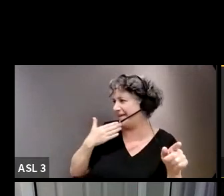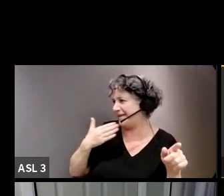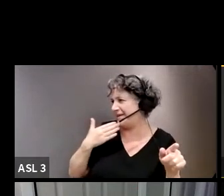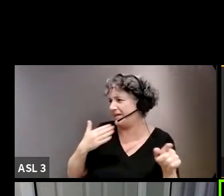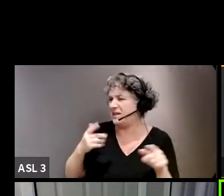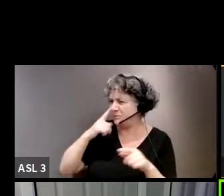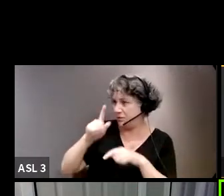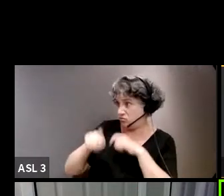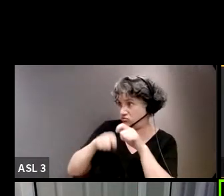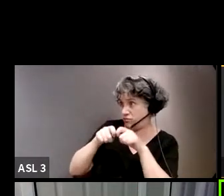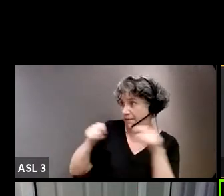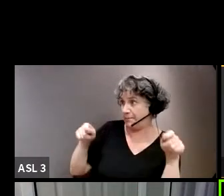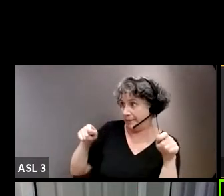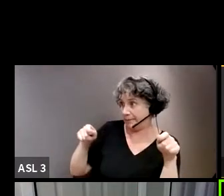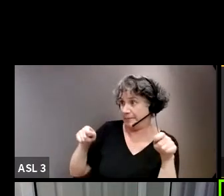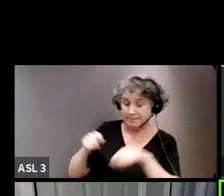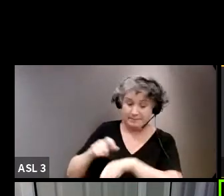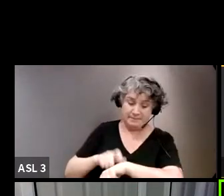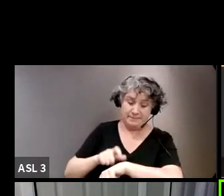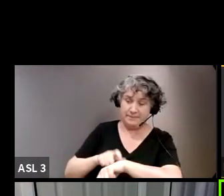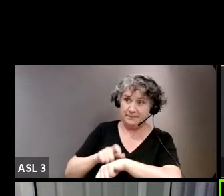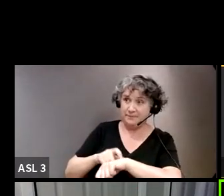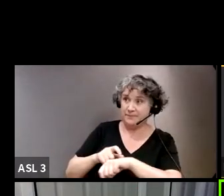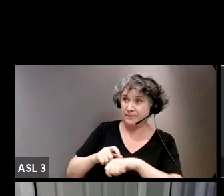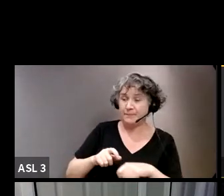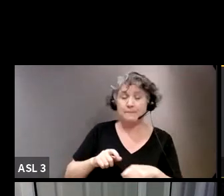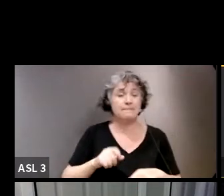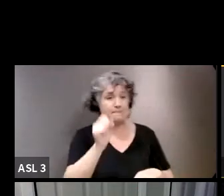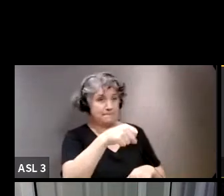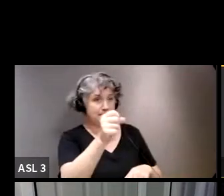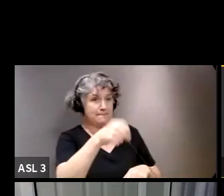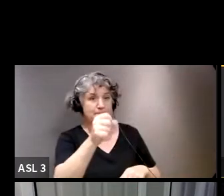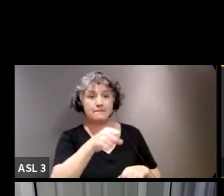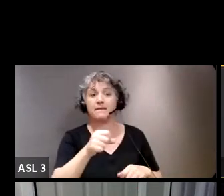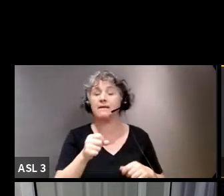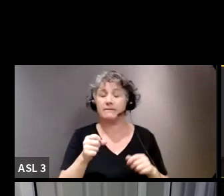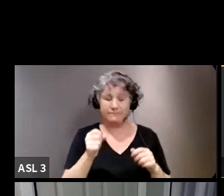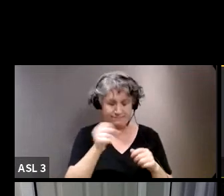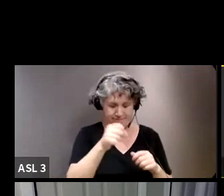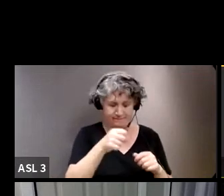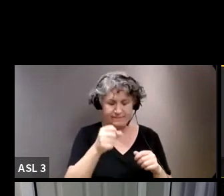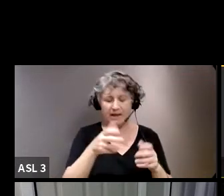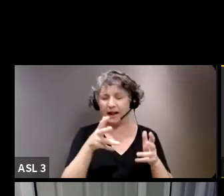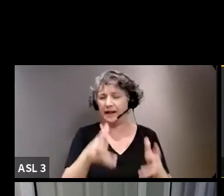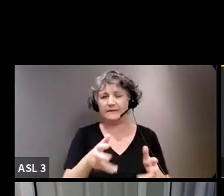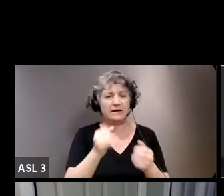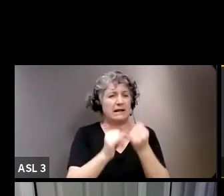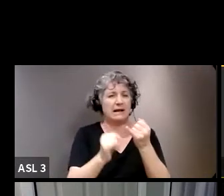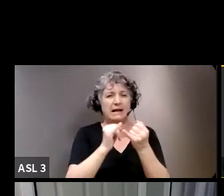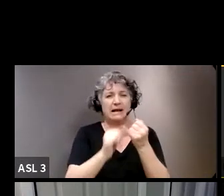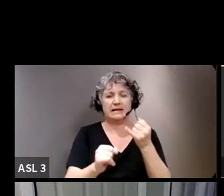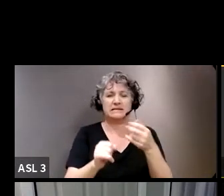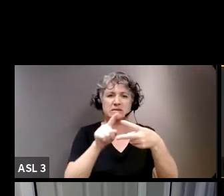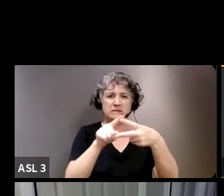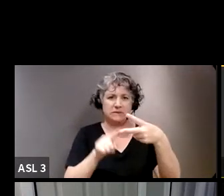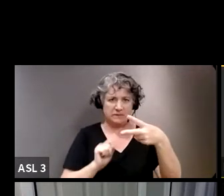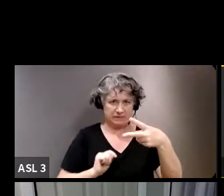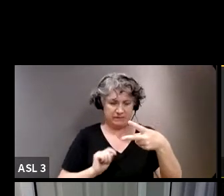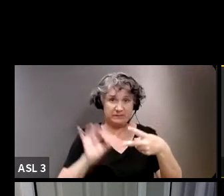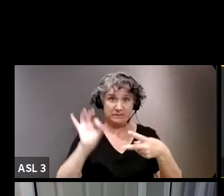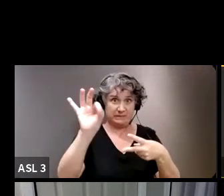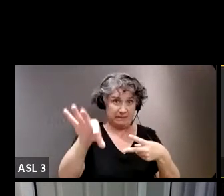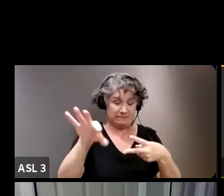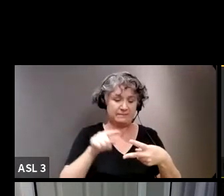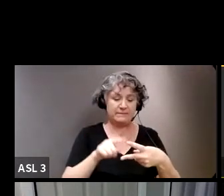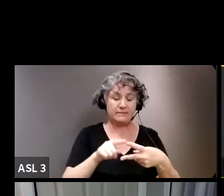leave you guys wrap it up if you could just wrap it up aaron yeah i'm just gonna leave you um i'm just gonna leave you with two quick points um i do